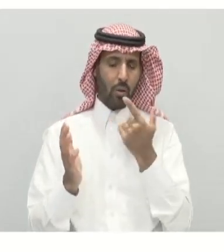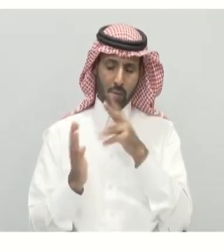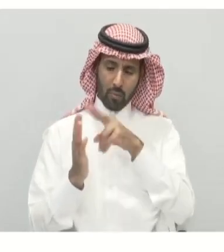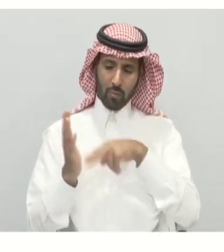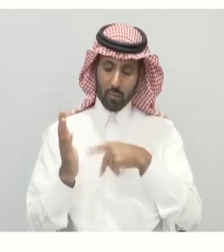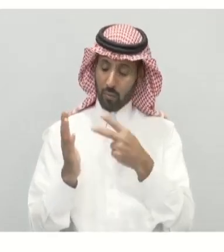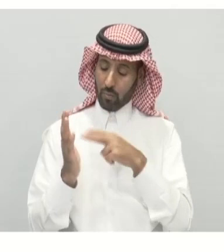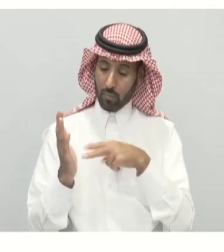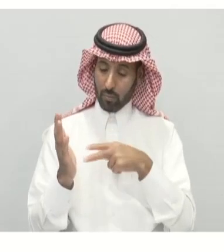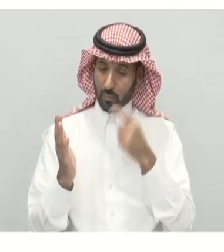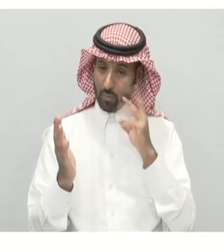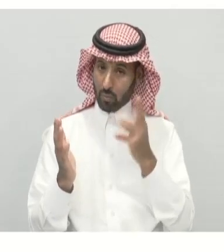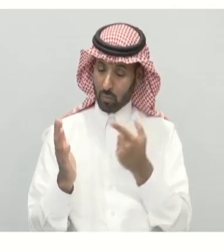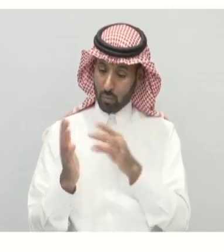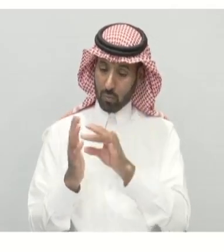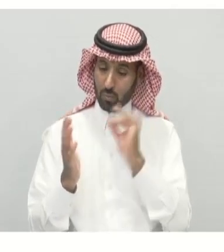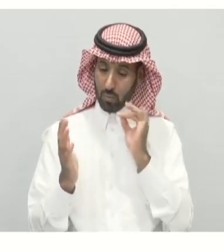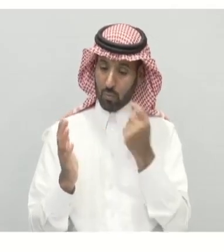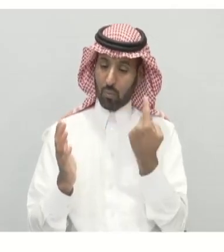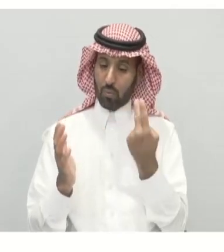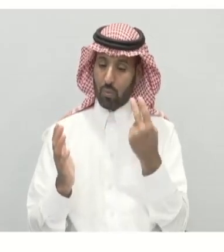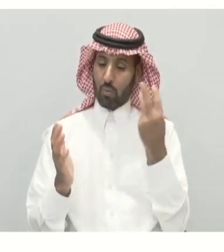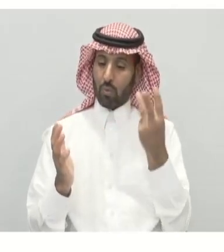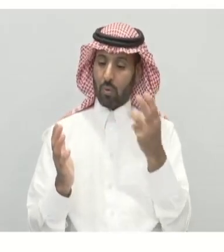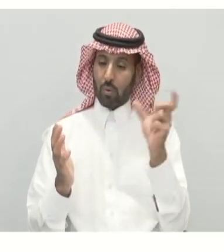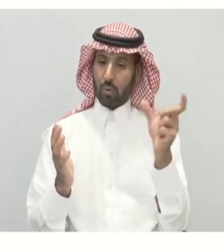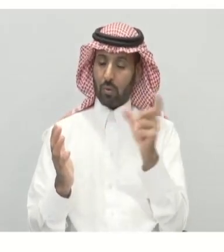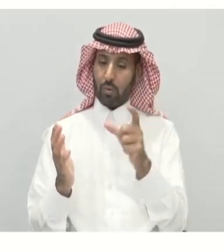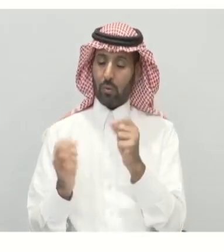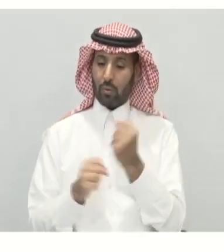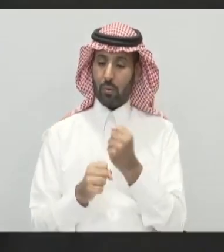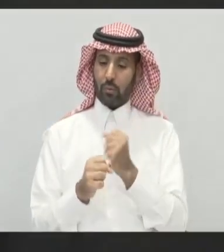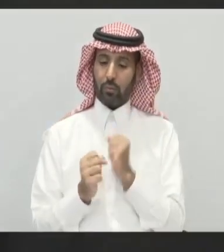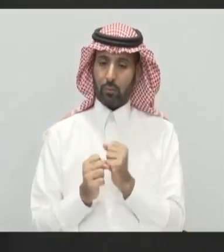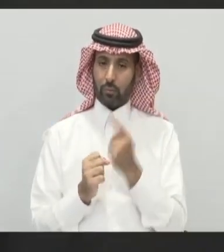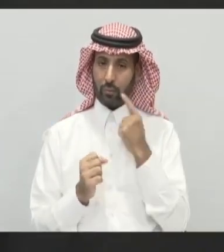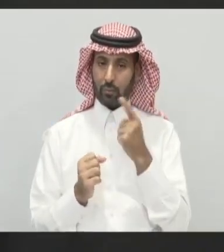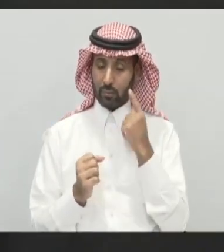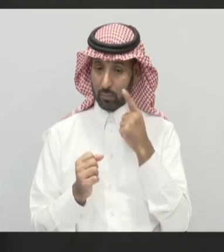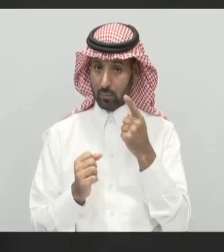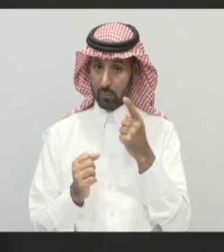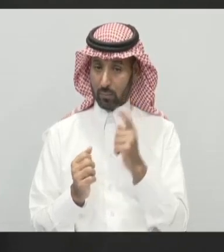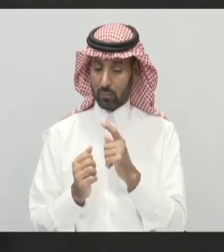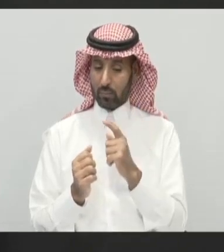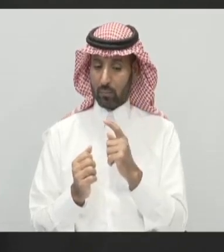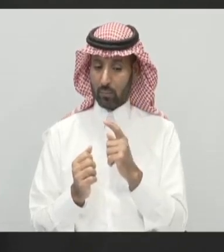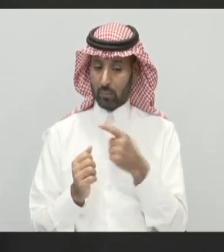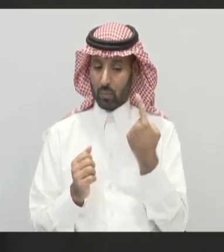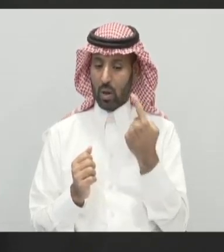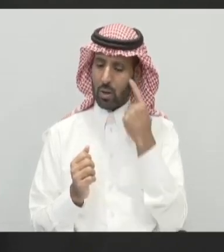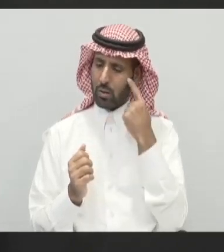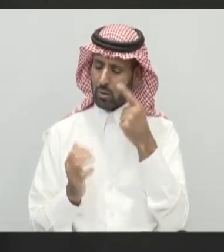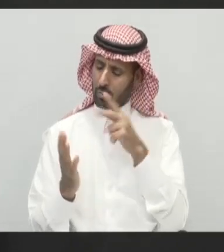the conversation and find out the two and the three word verbs. Try, give yourself like 1 minute